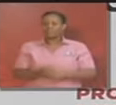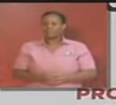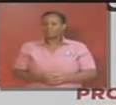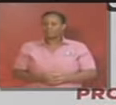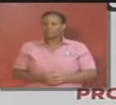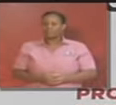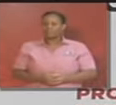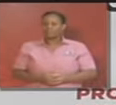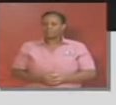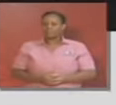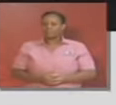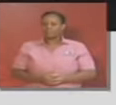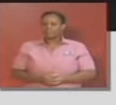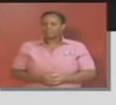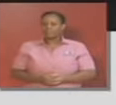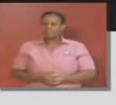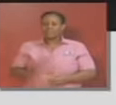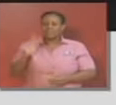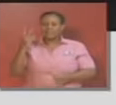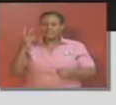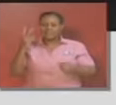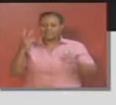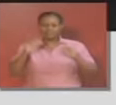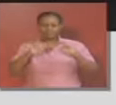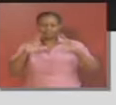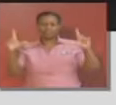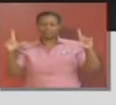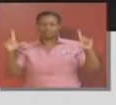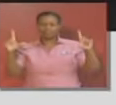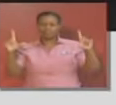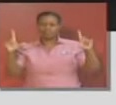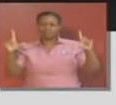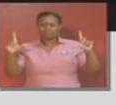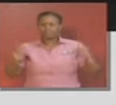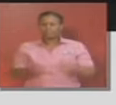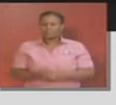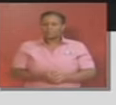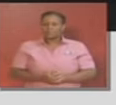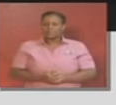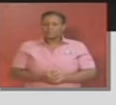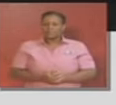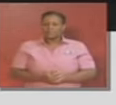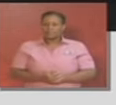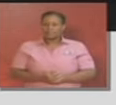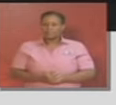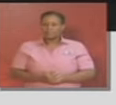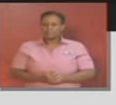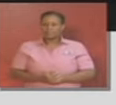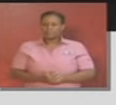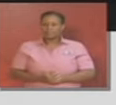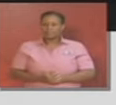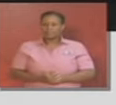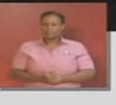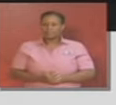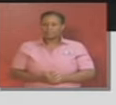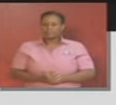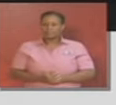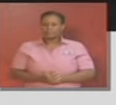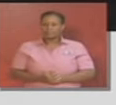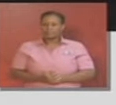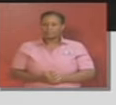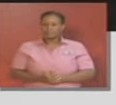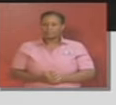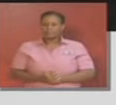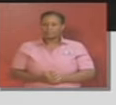slide, we'll be able to see what we're speaking about. Second. So, as at March 19th at